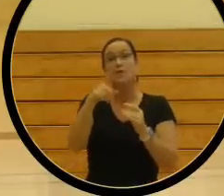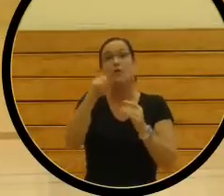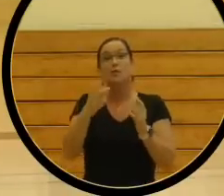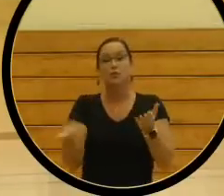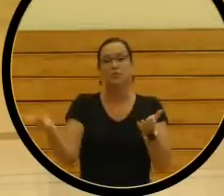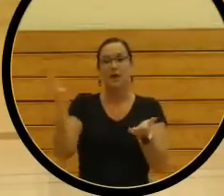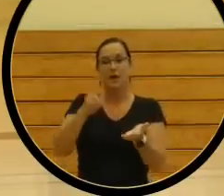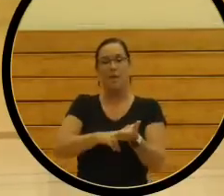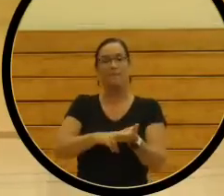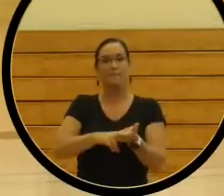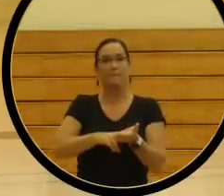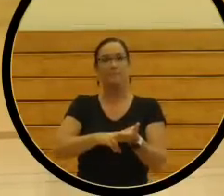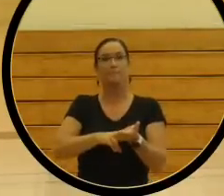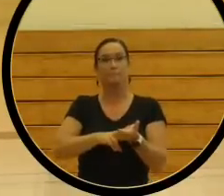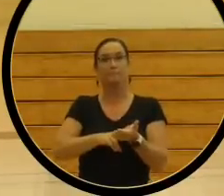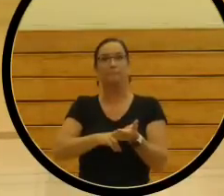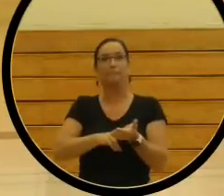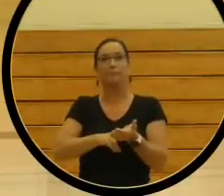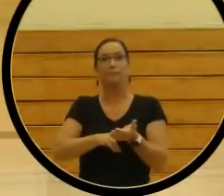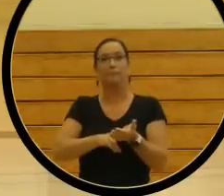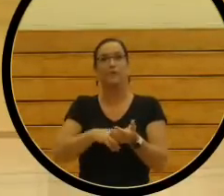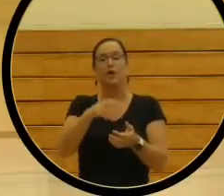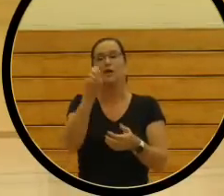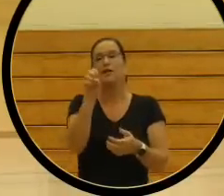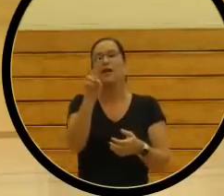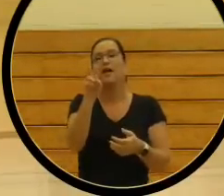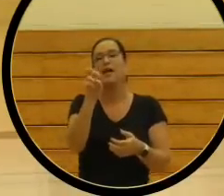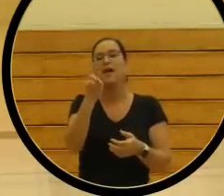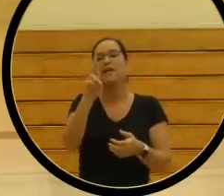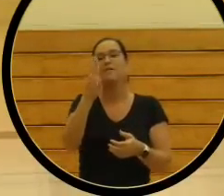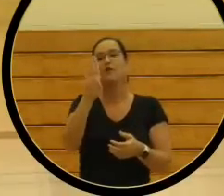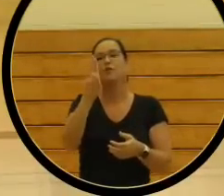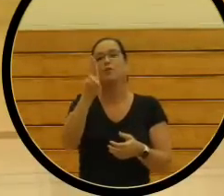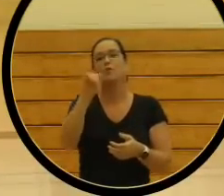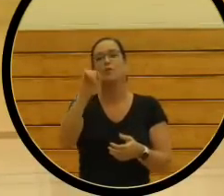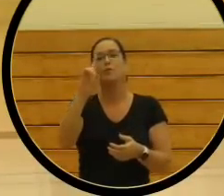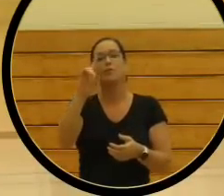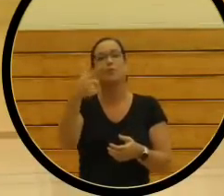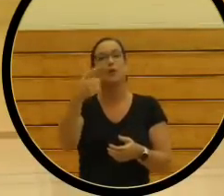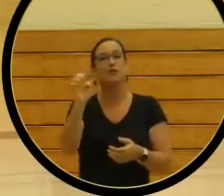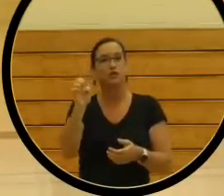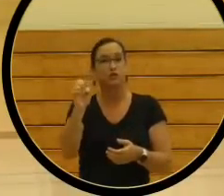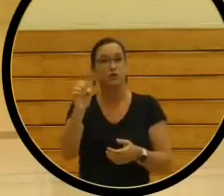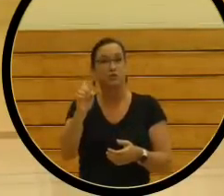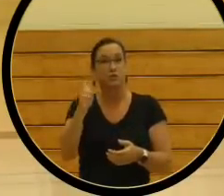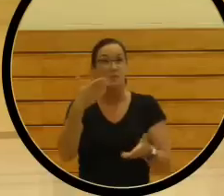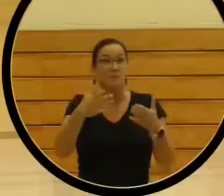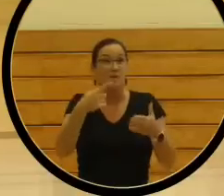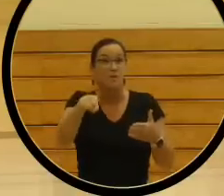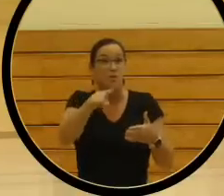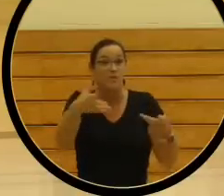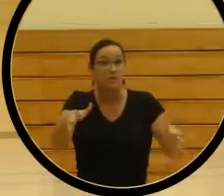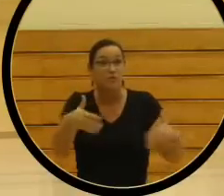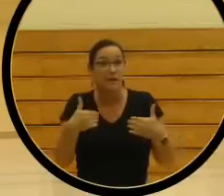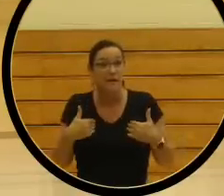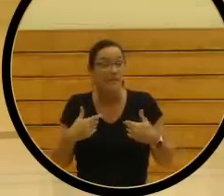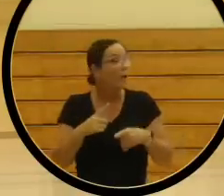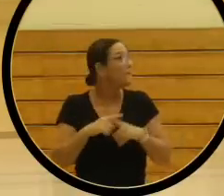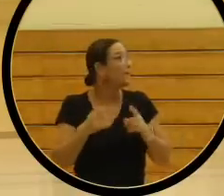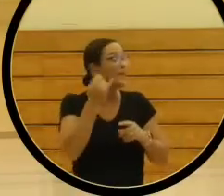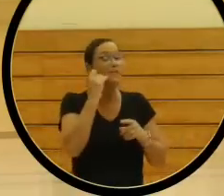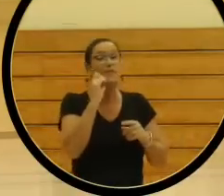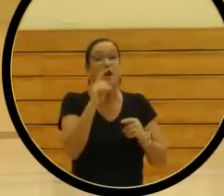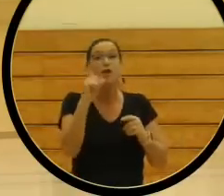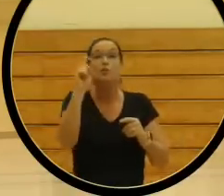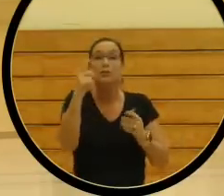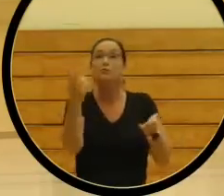up for are our Everbridge messaging. Some of you might get them already, but if not, you guys need to be signed